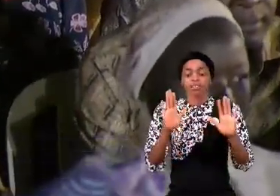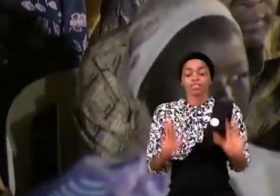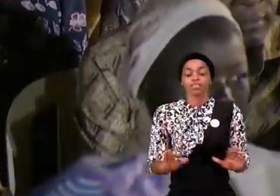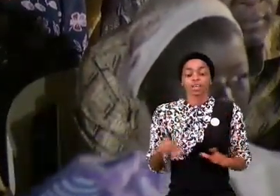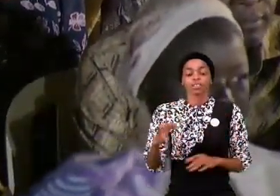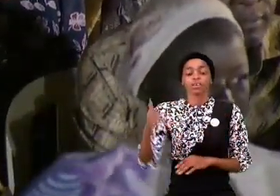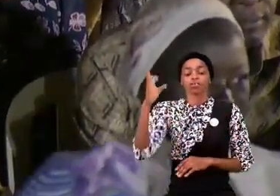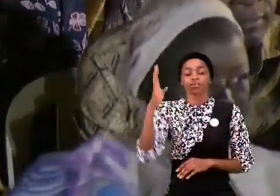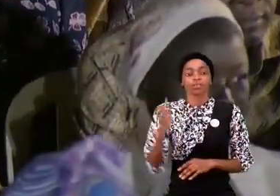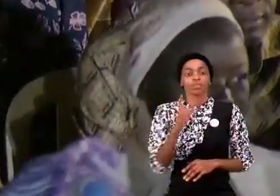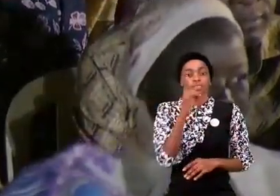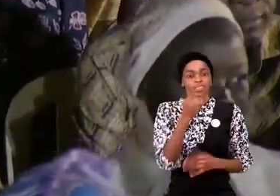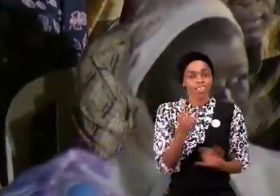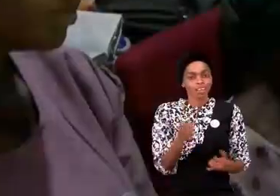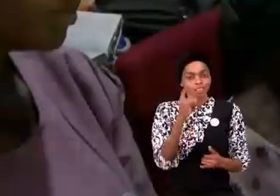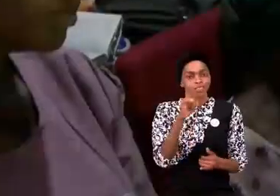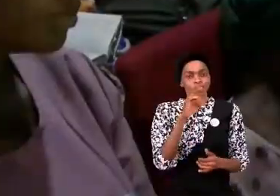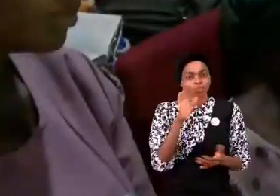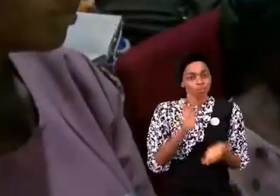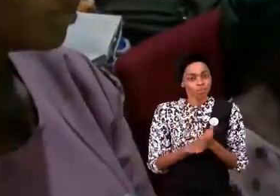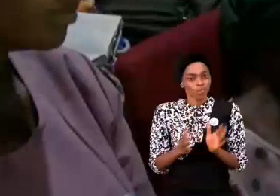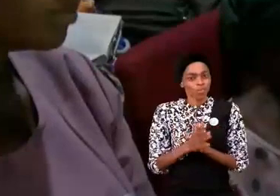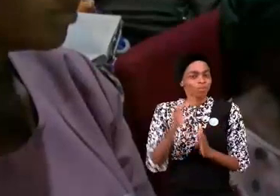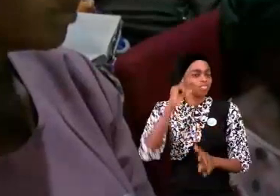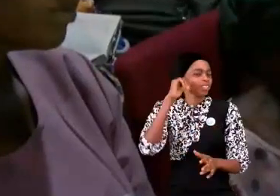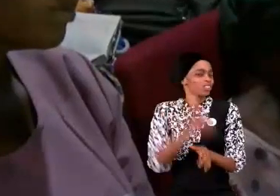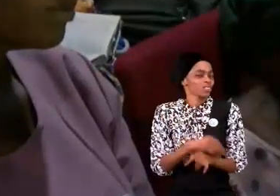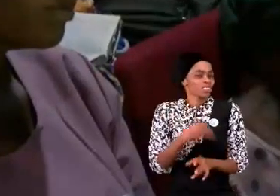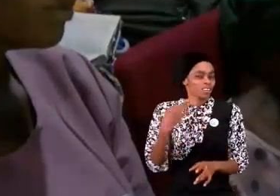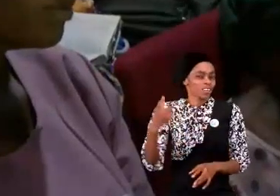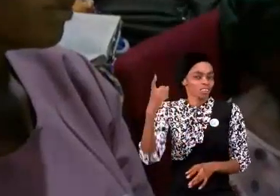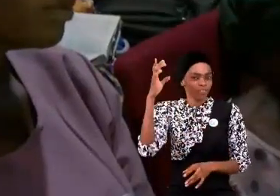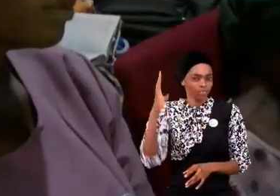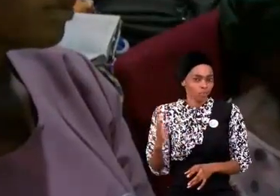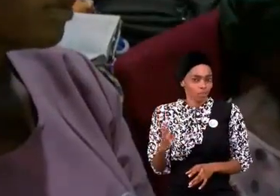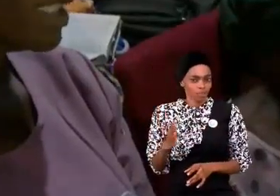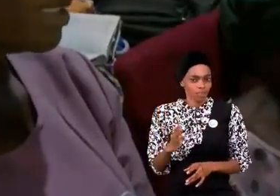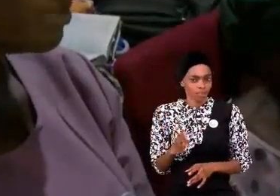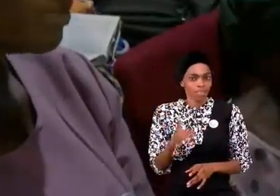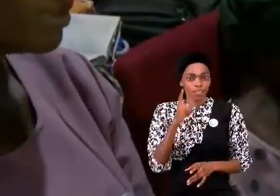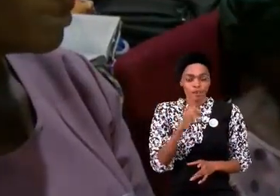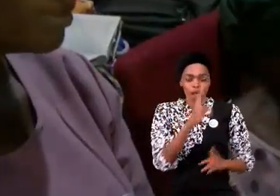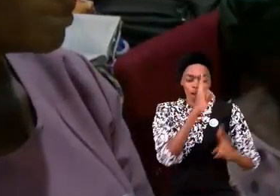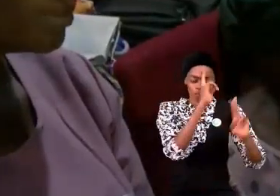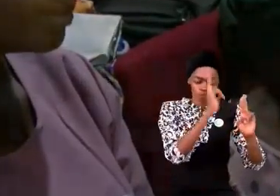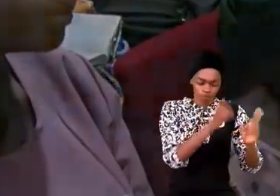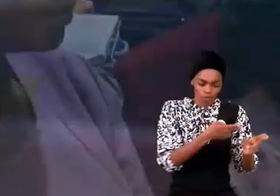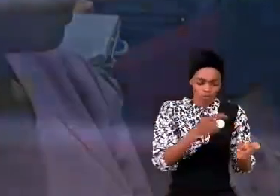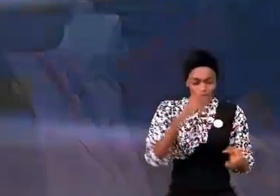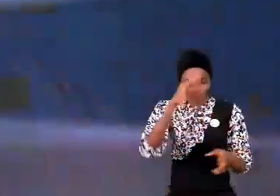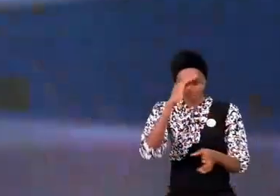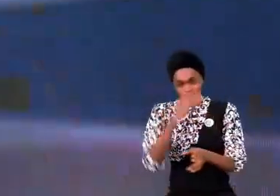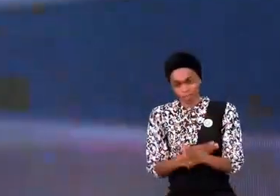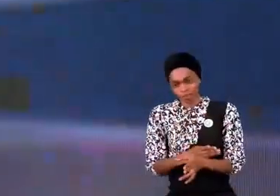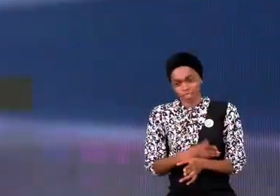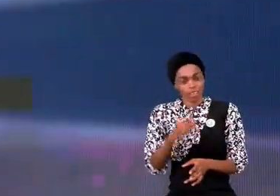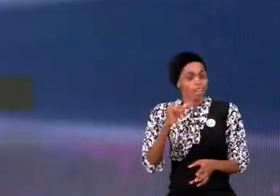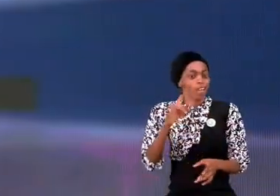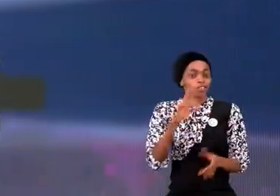you become son of God. Thy sins be forgiven thee. Not only that, he